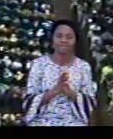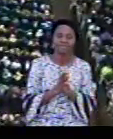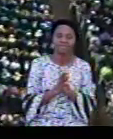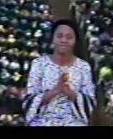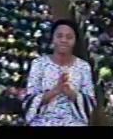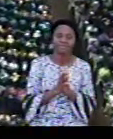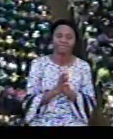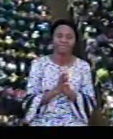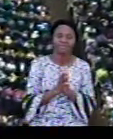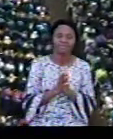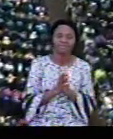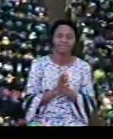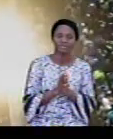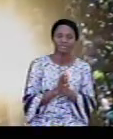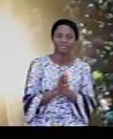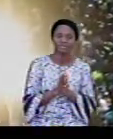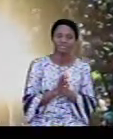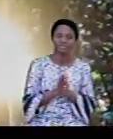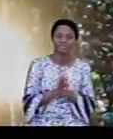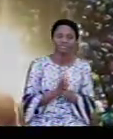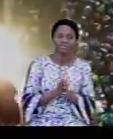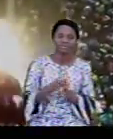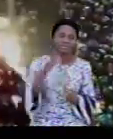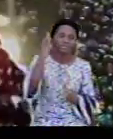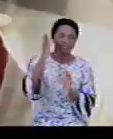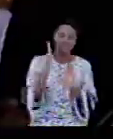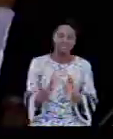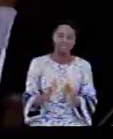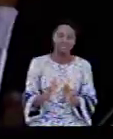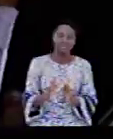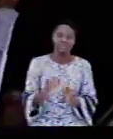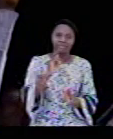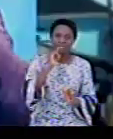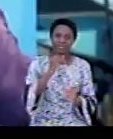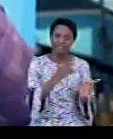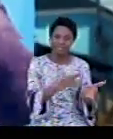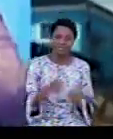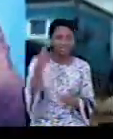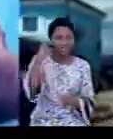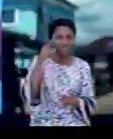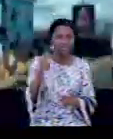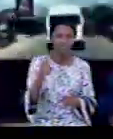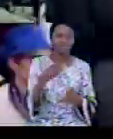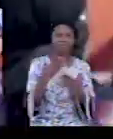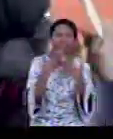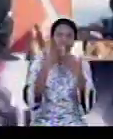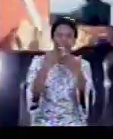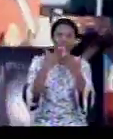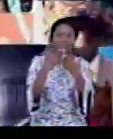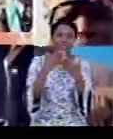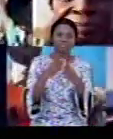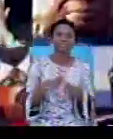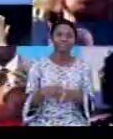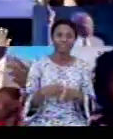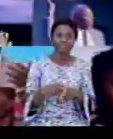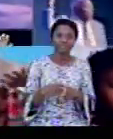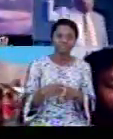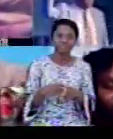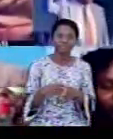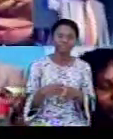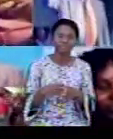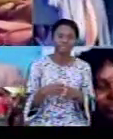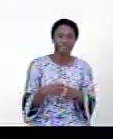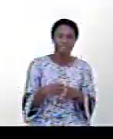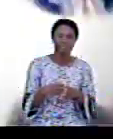GCK 2.0 is ready for you on the dates. Thank God, GCK is supported by the Lord of Hosts.